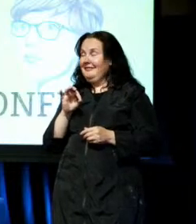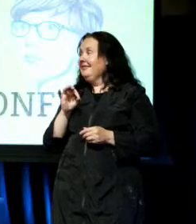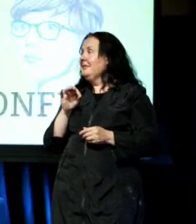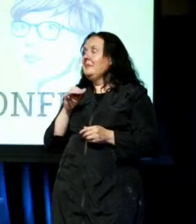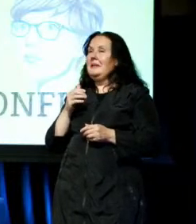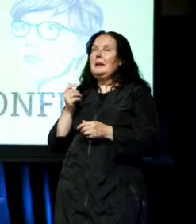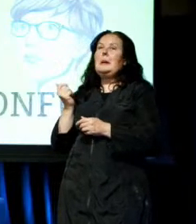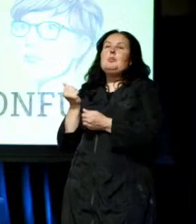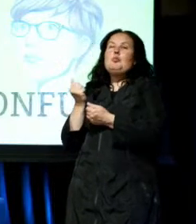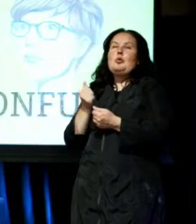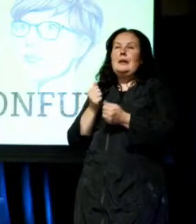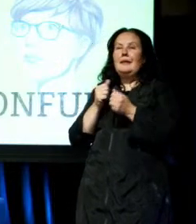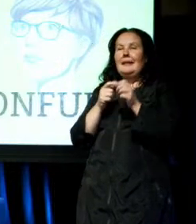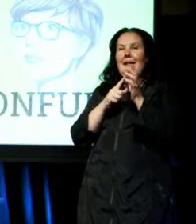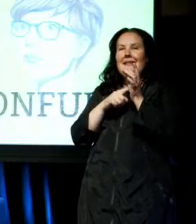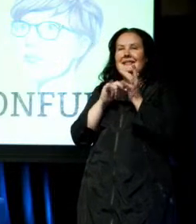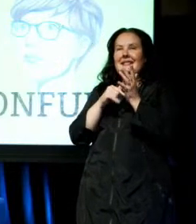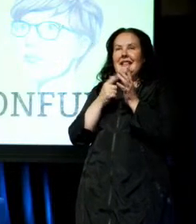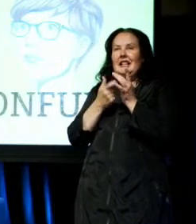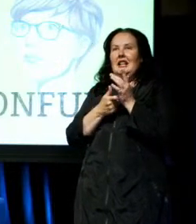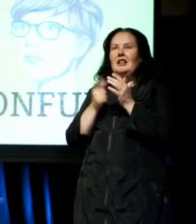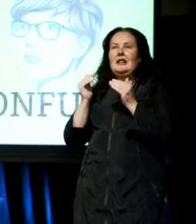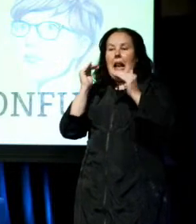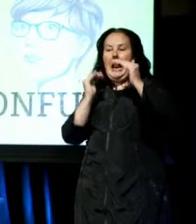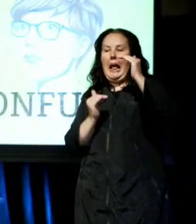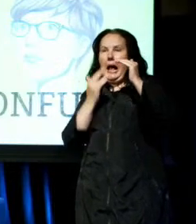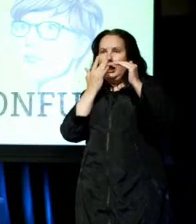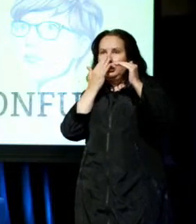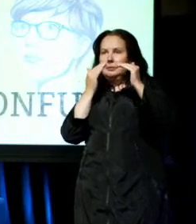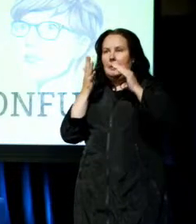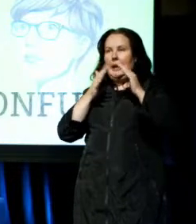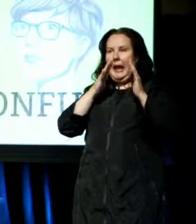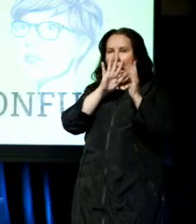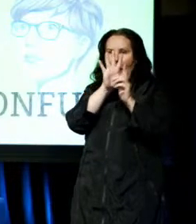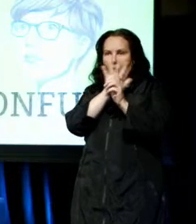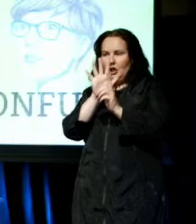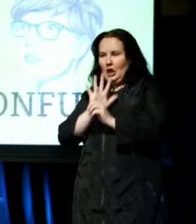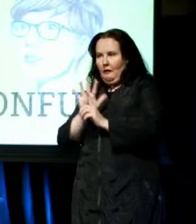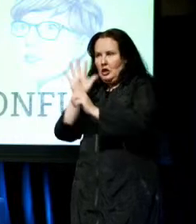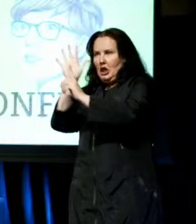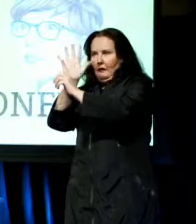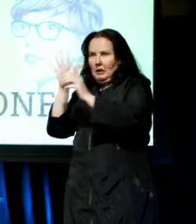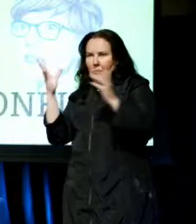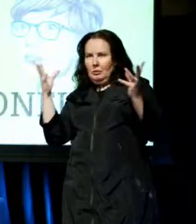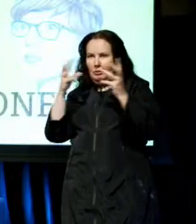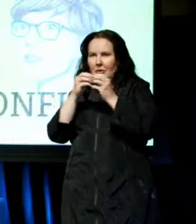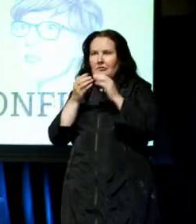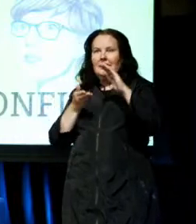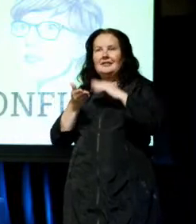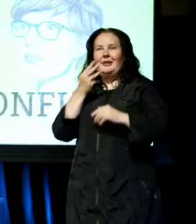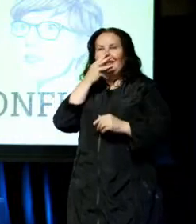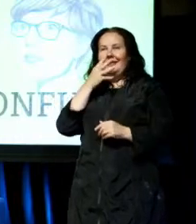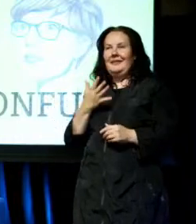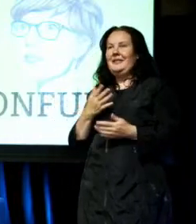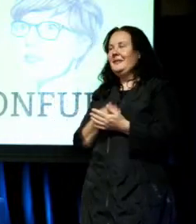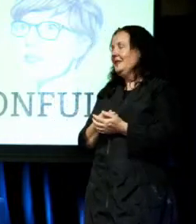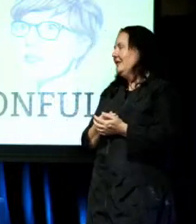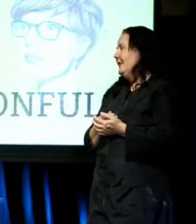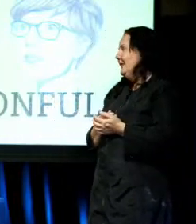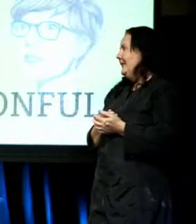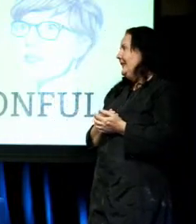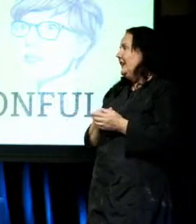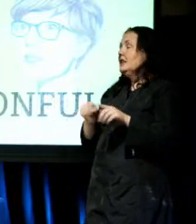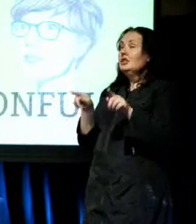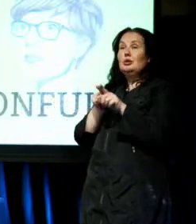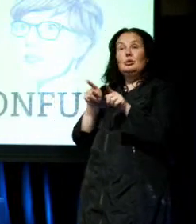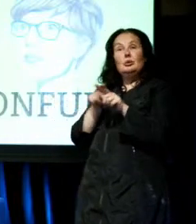the collective age down. Well, yeah. And also, you never... Yeah, maybe it's ableist to people with dyscalculia to